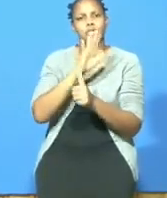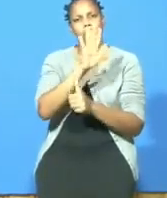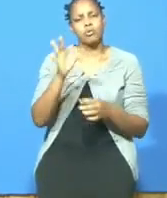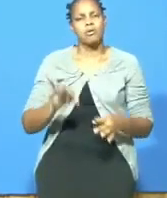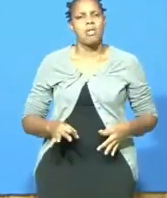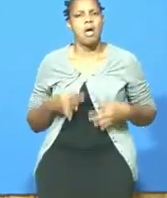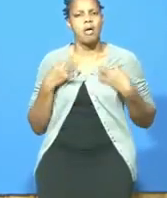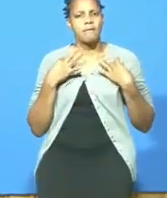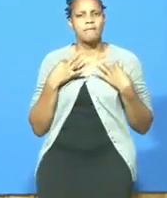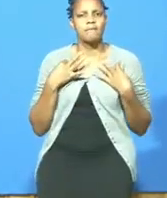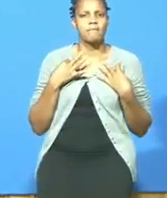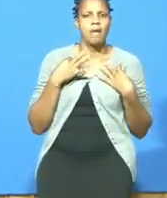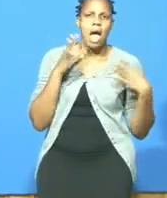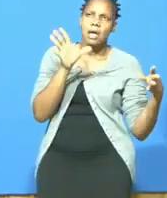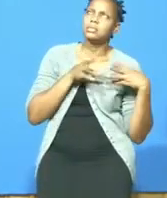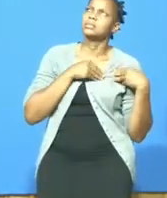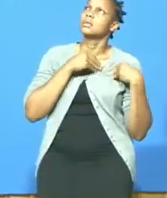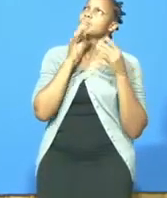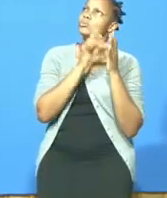Jesus Christ.